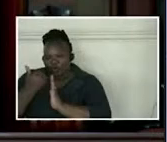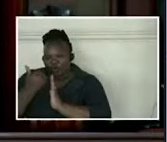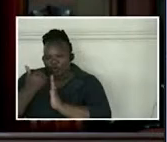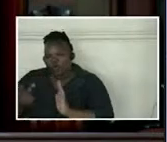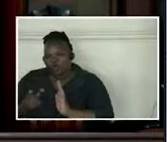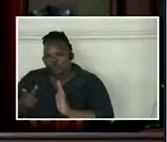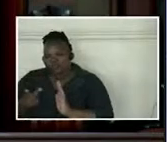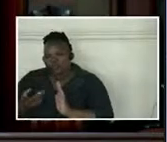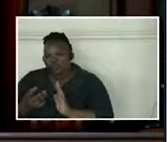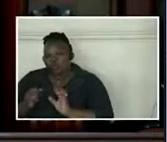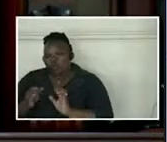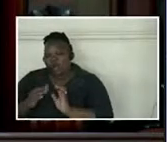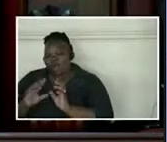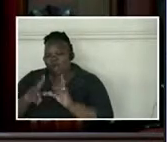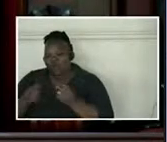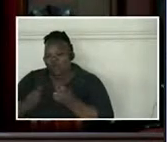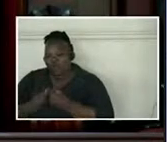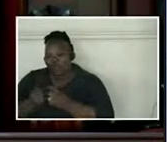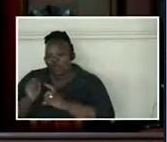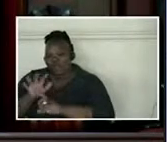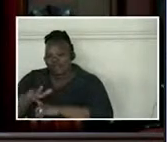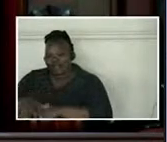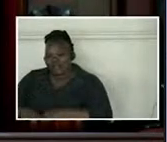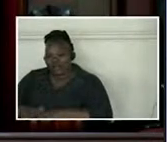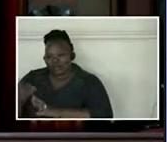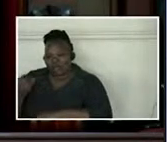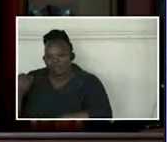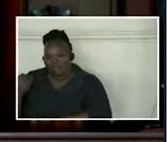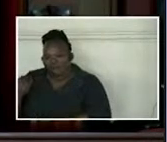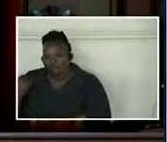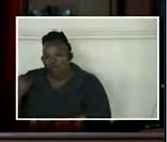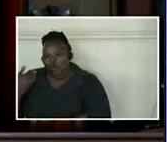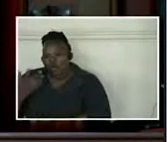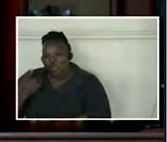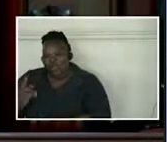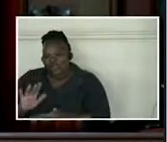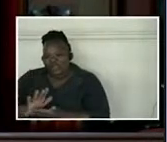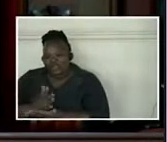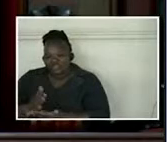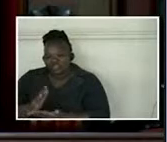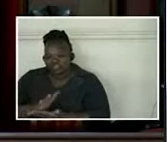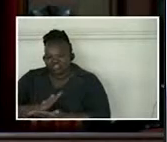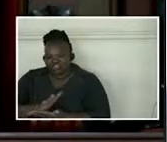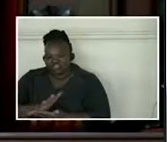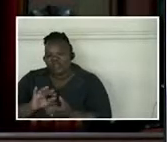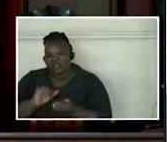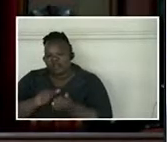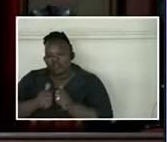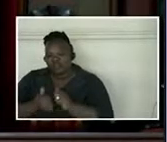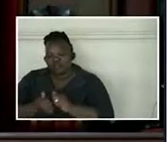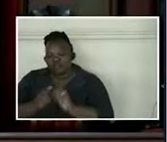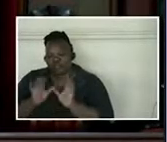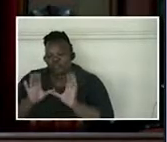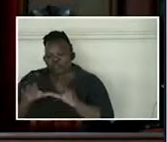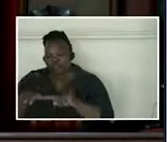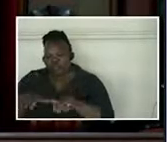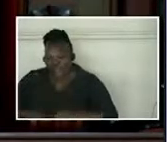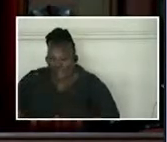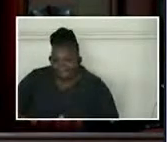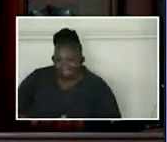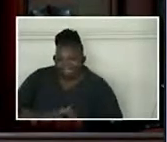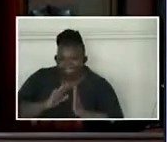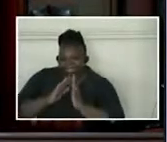affording them the access to participating and a share in the wider sports community the committee